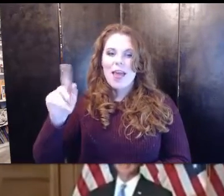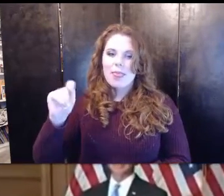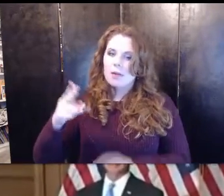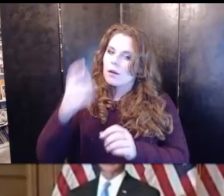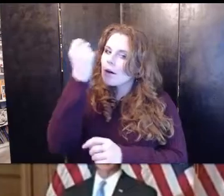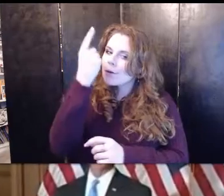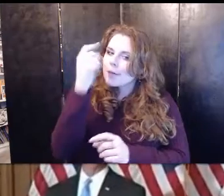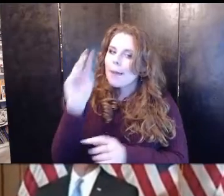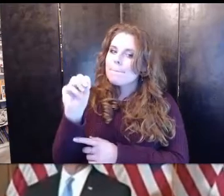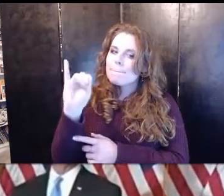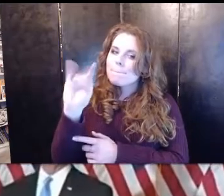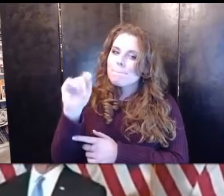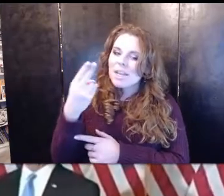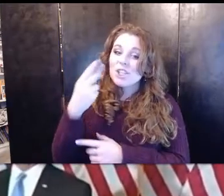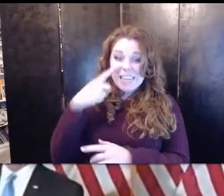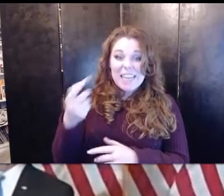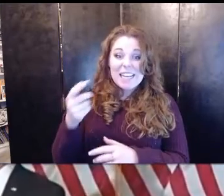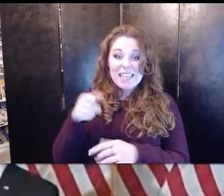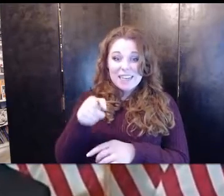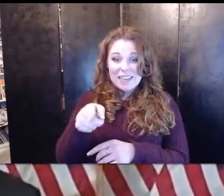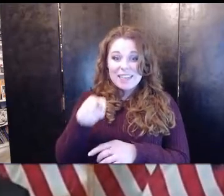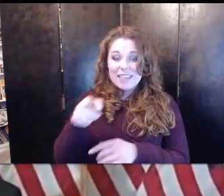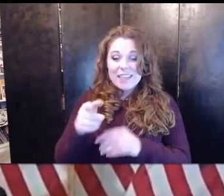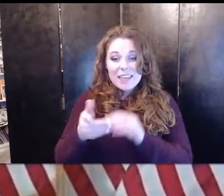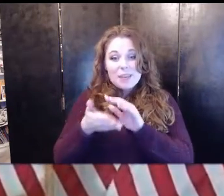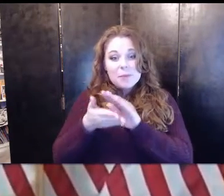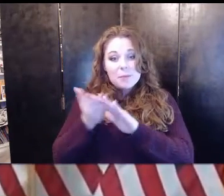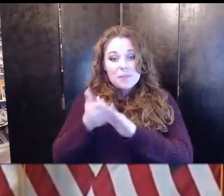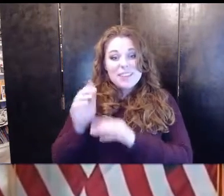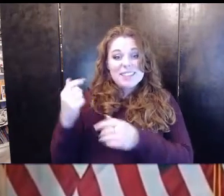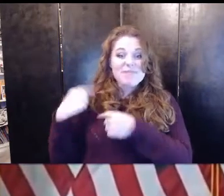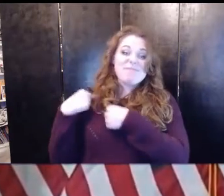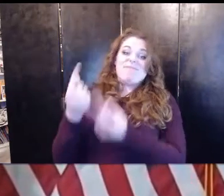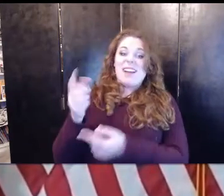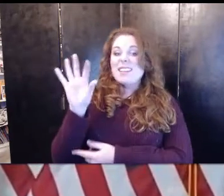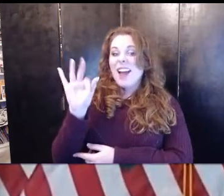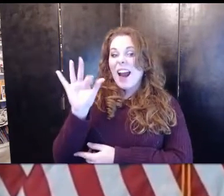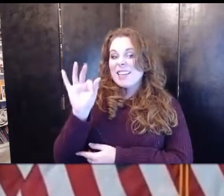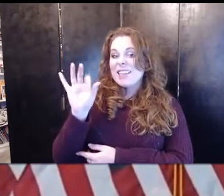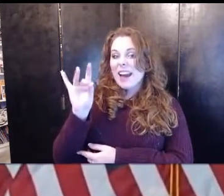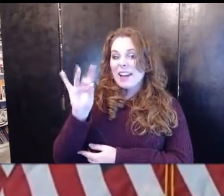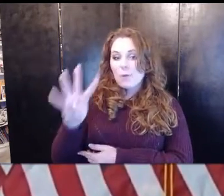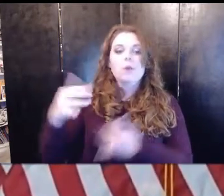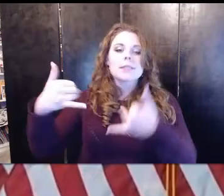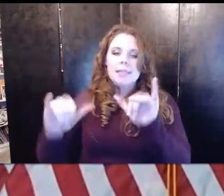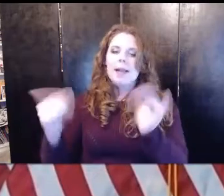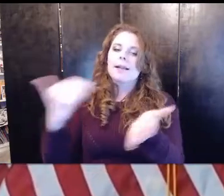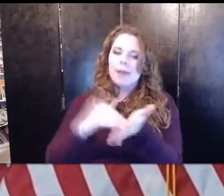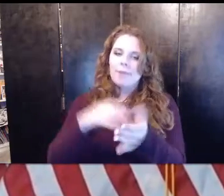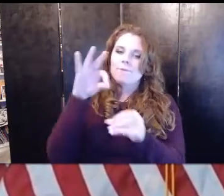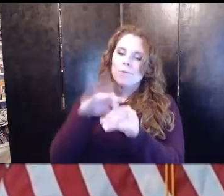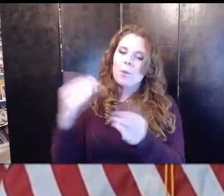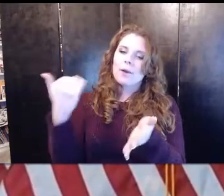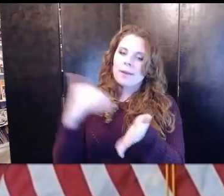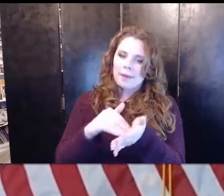since 1984. The senior senator is also the Senate Majority Leader. Republicans hold the majority of the 100